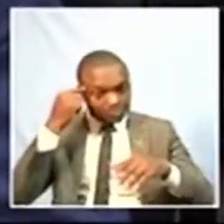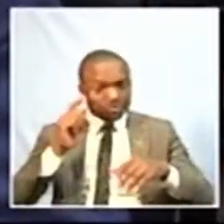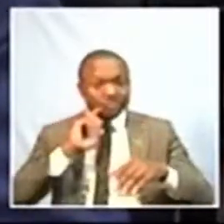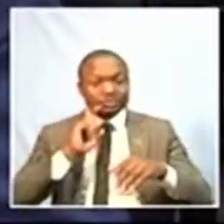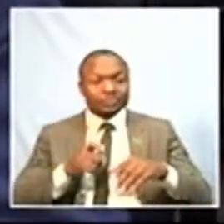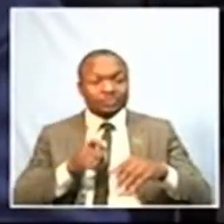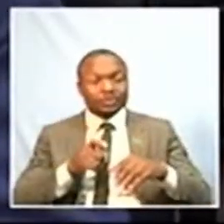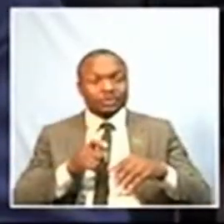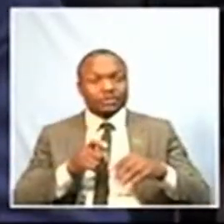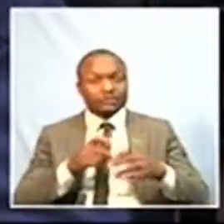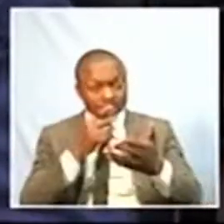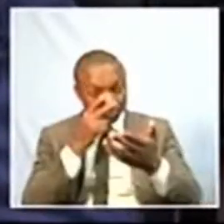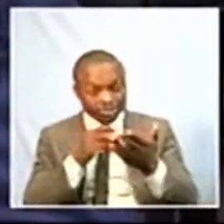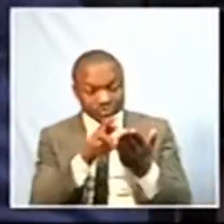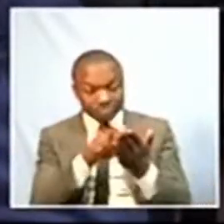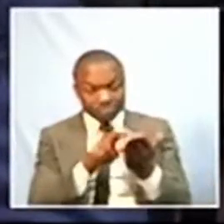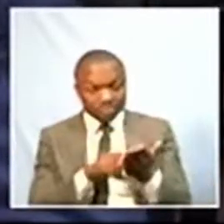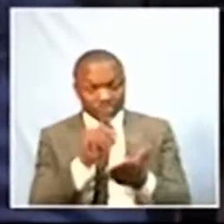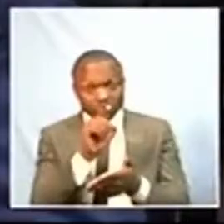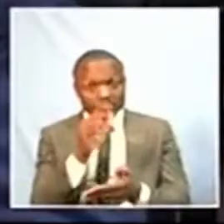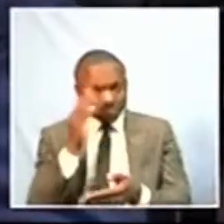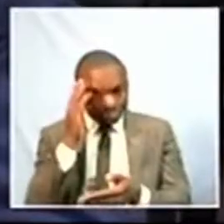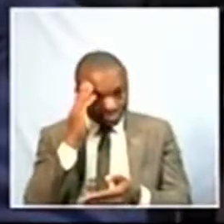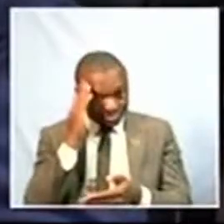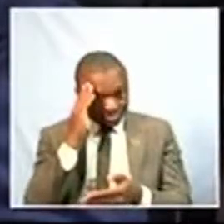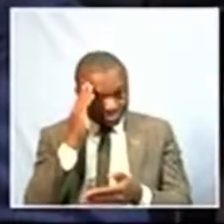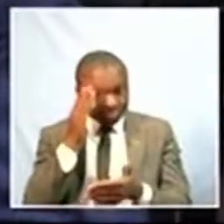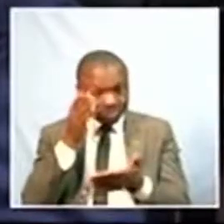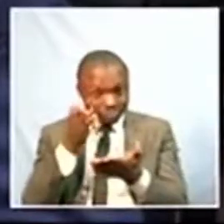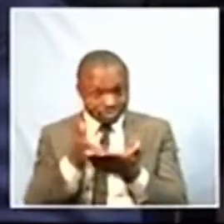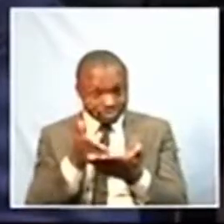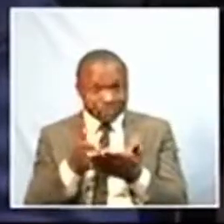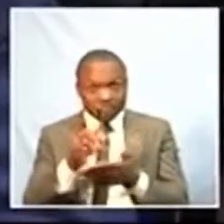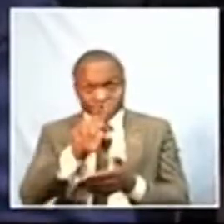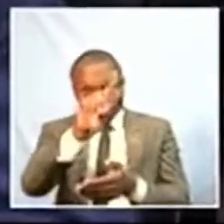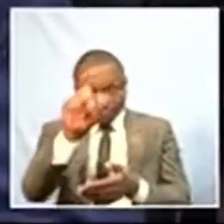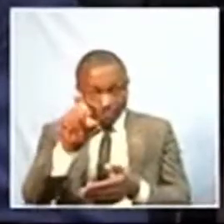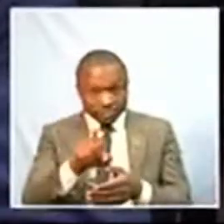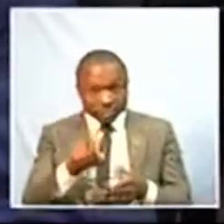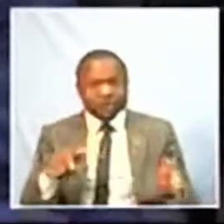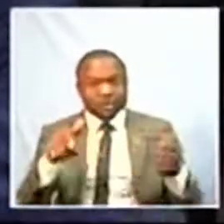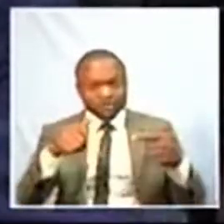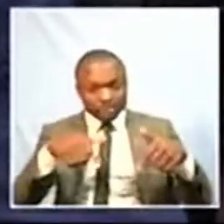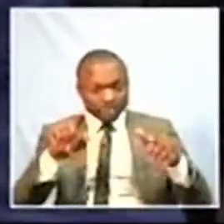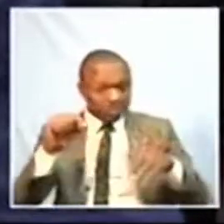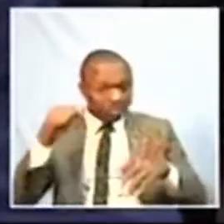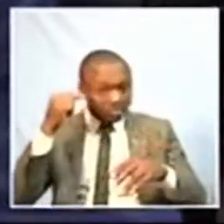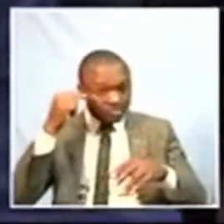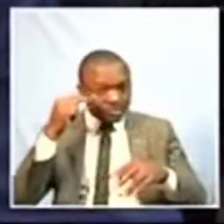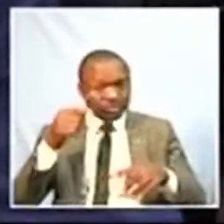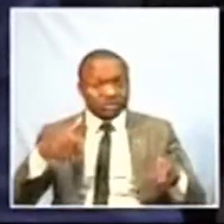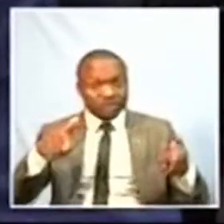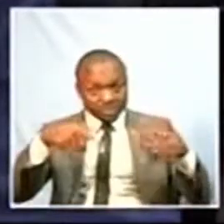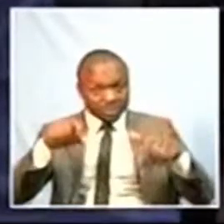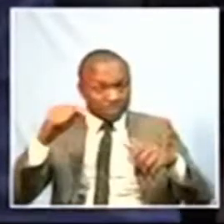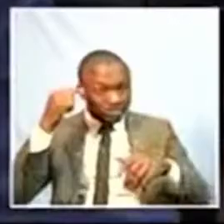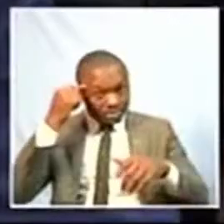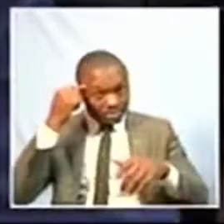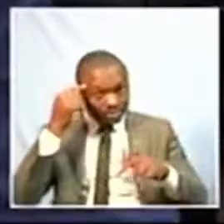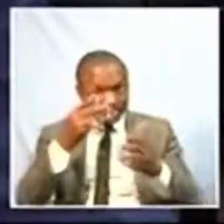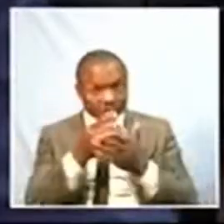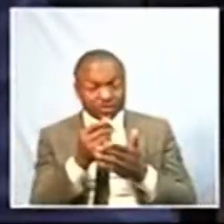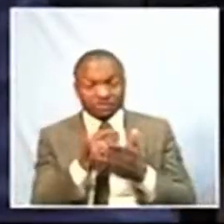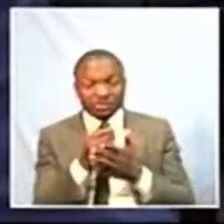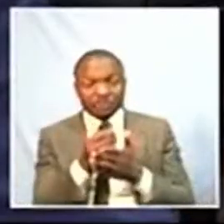records. You know, here we are even questioning local government where that fund is sitting, which accounts with on